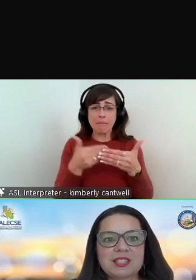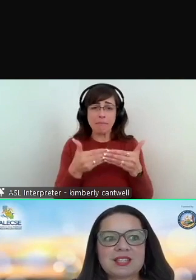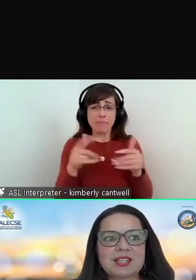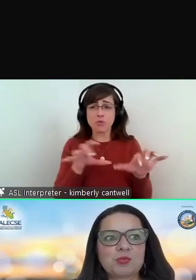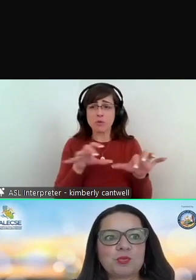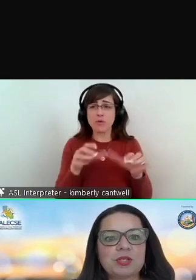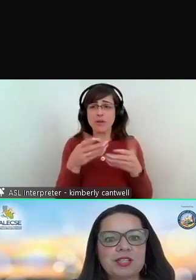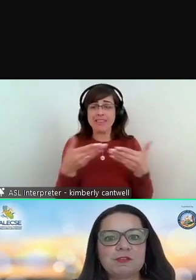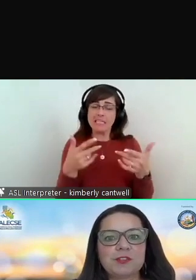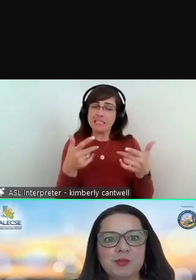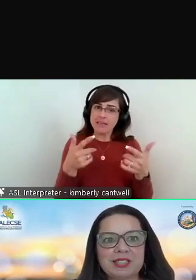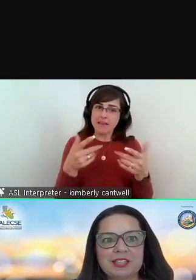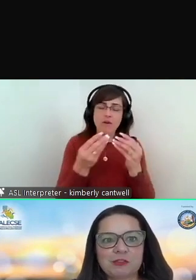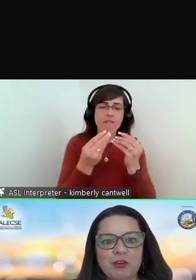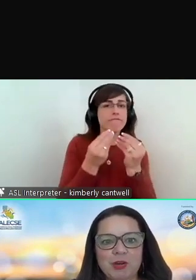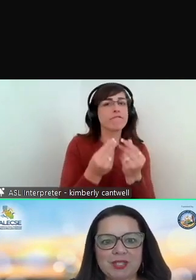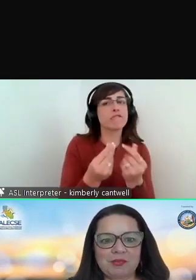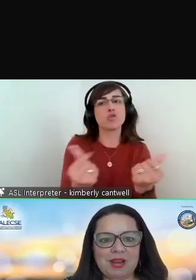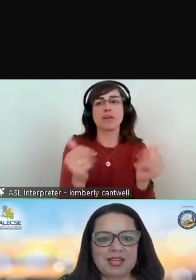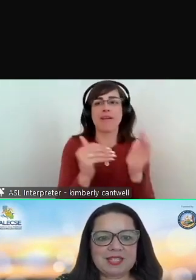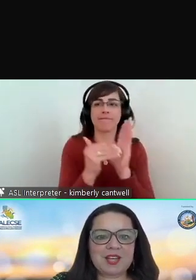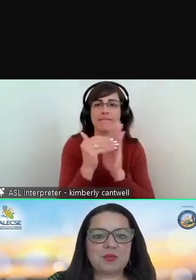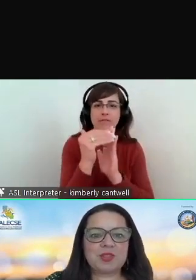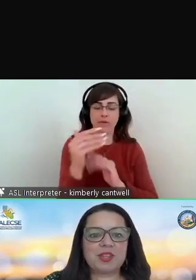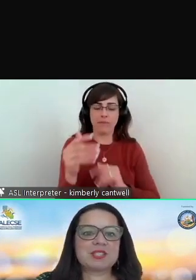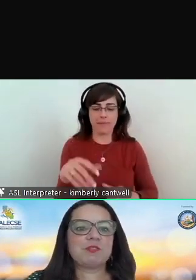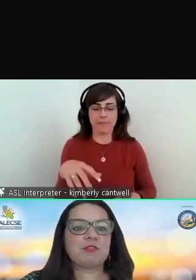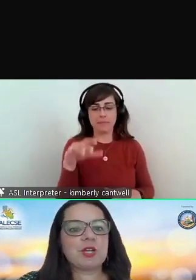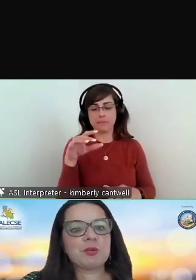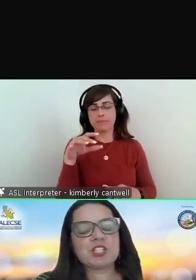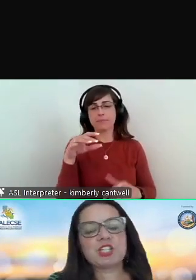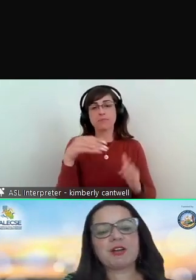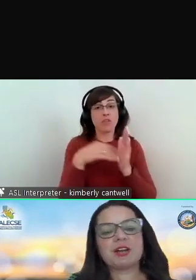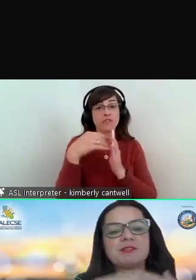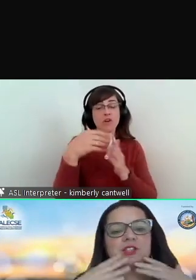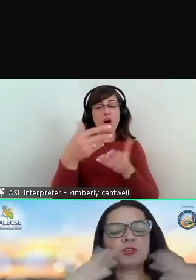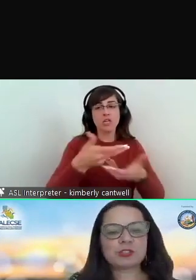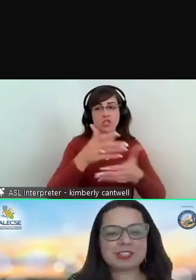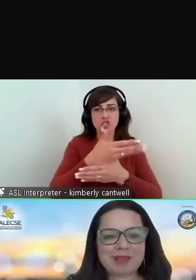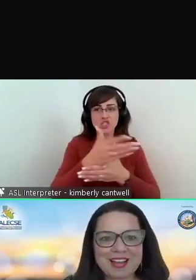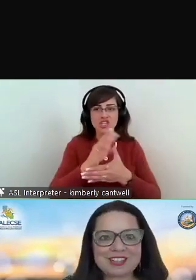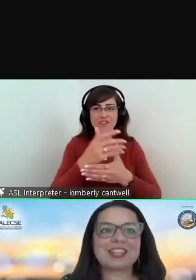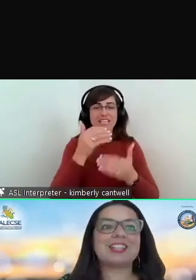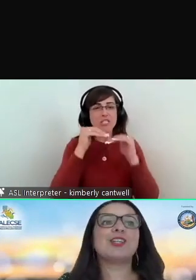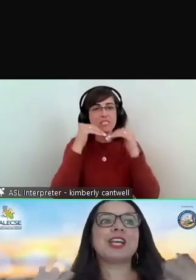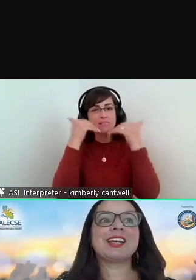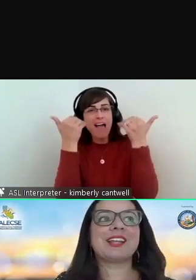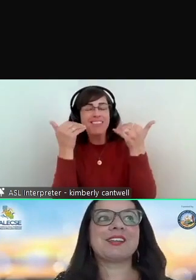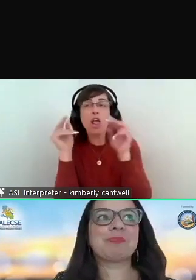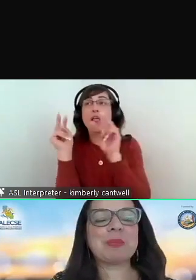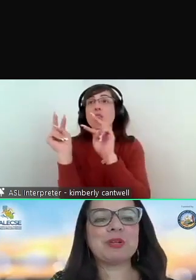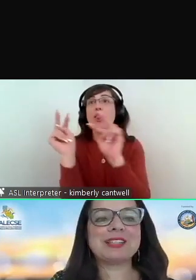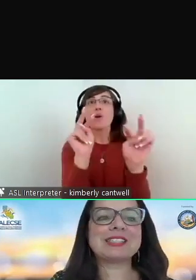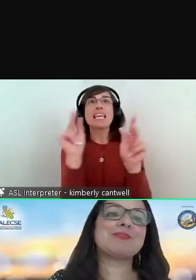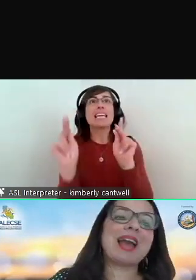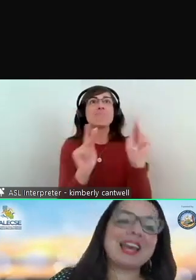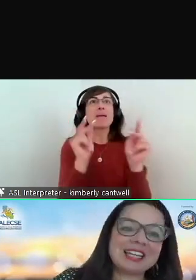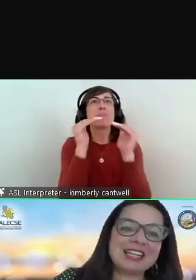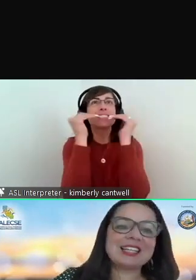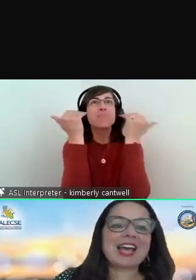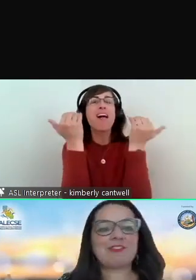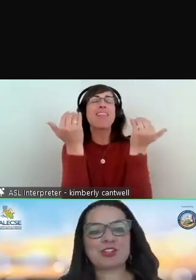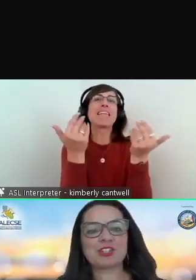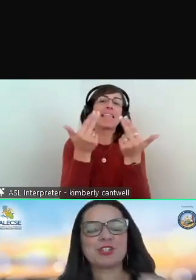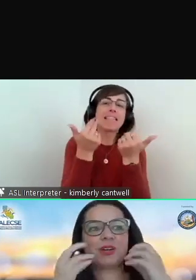doing these things really fluidly and frequently, right? So there was frequent sharing of social smiles, like looking at people and